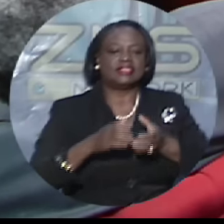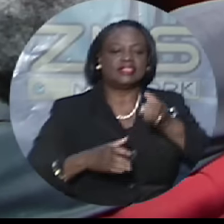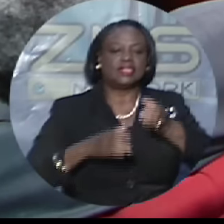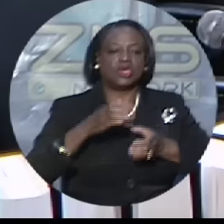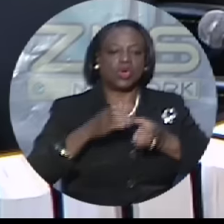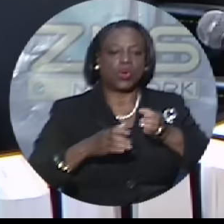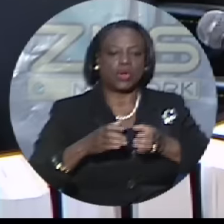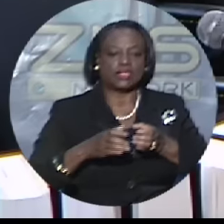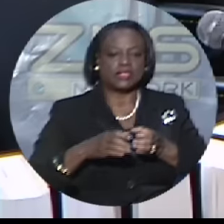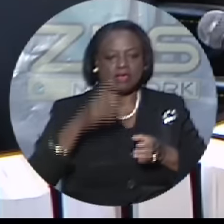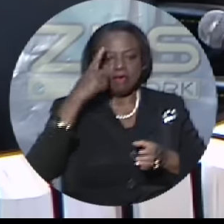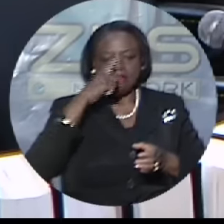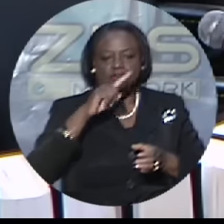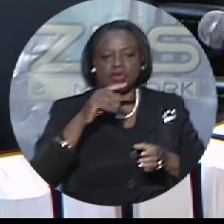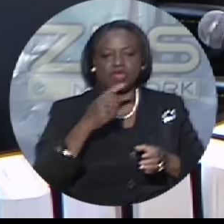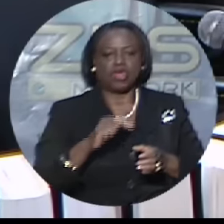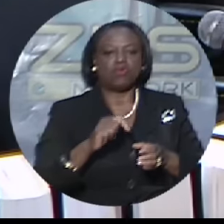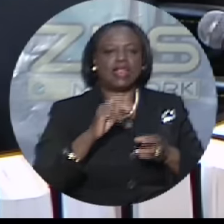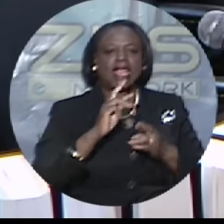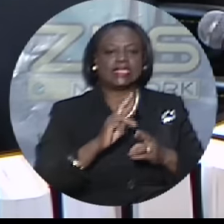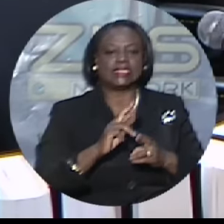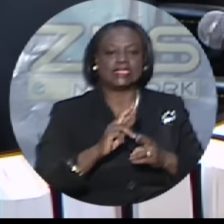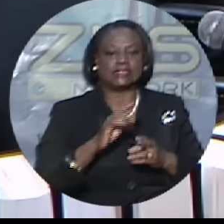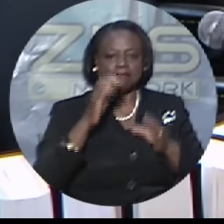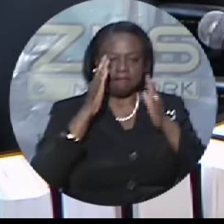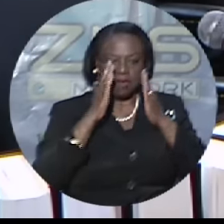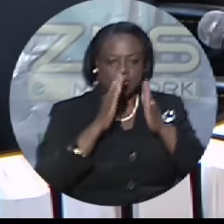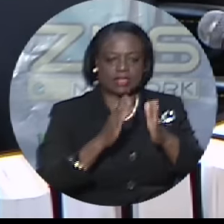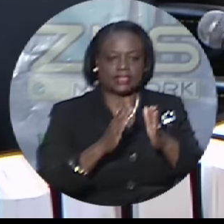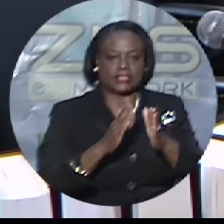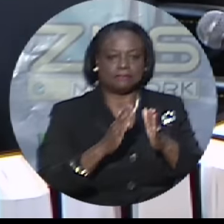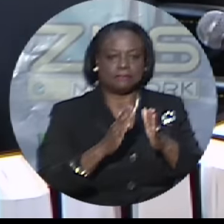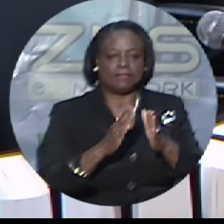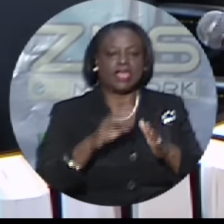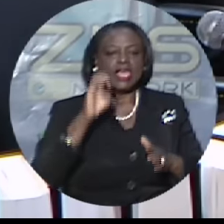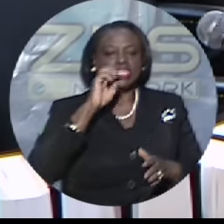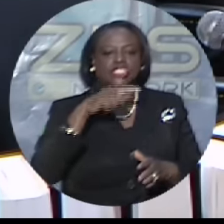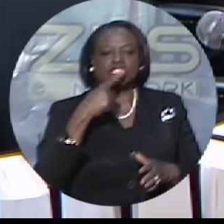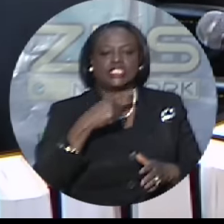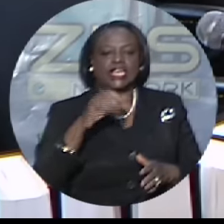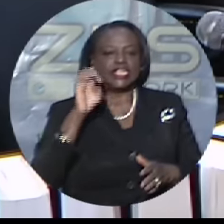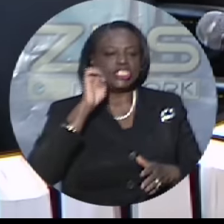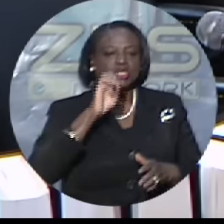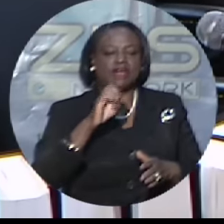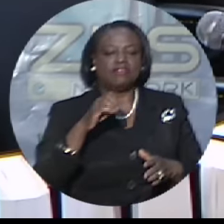Bahamians also thank you and this court for your relentless focus. Dame Anita Allen says when she retires, she will have few regrets, having done her best to make a